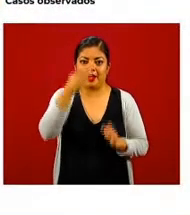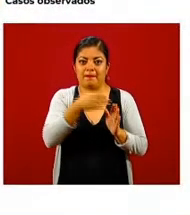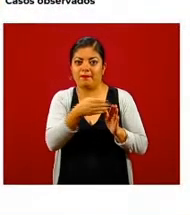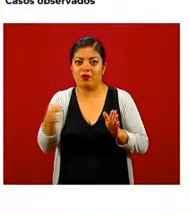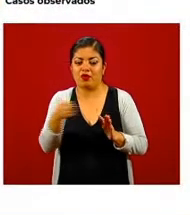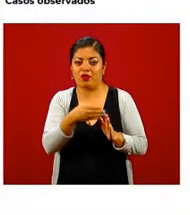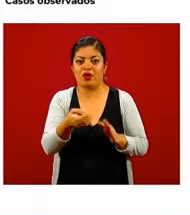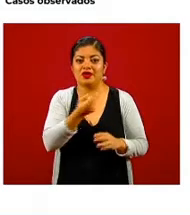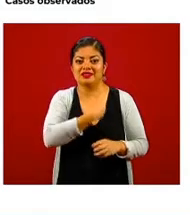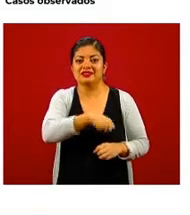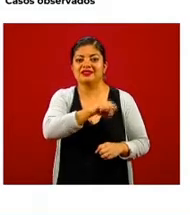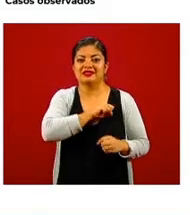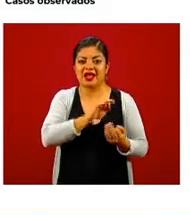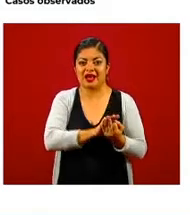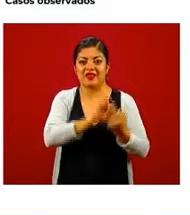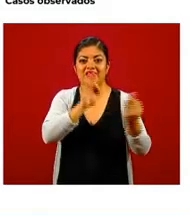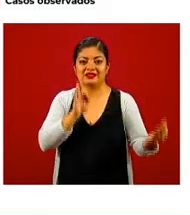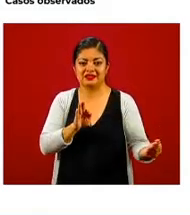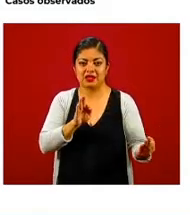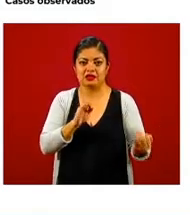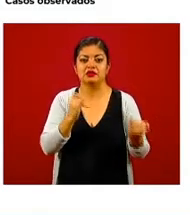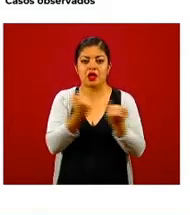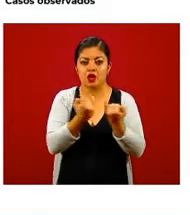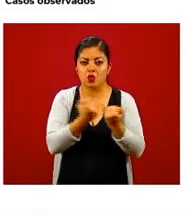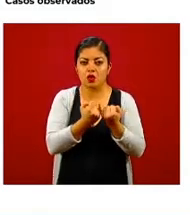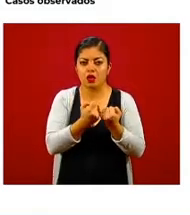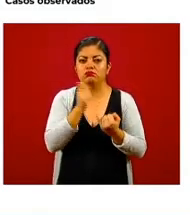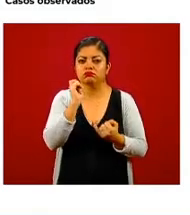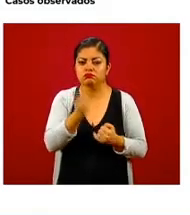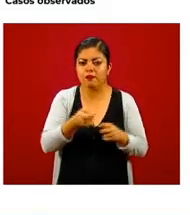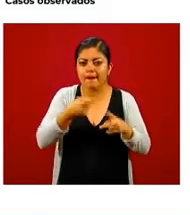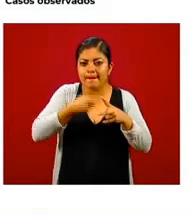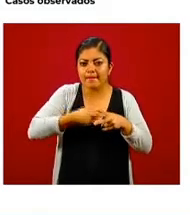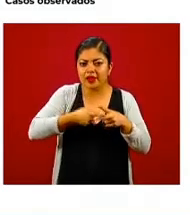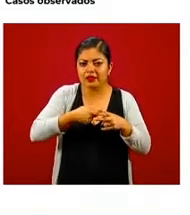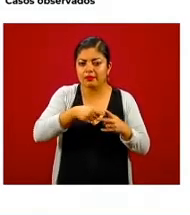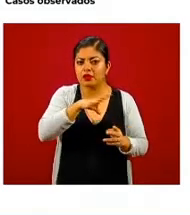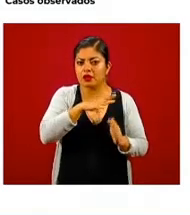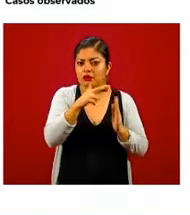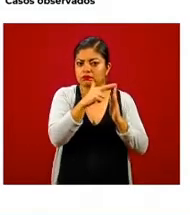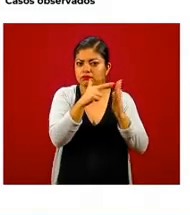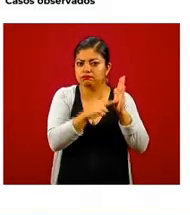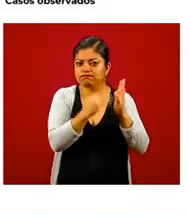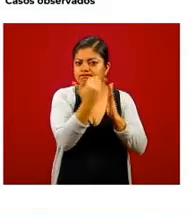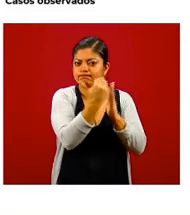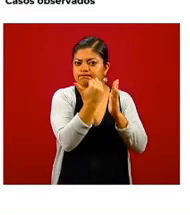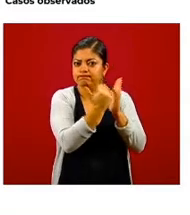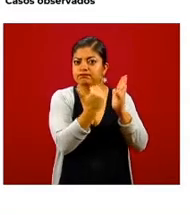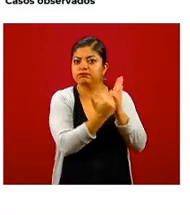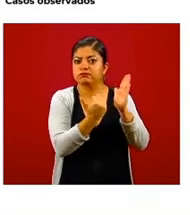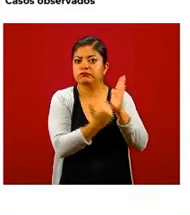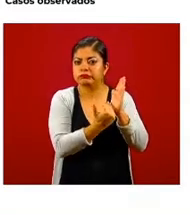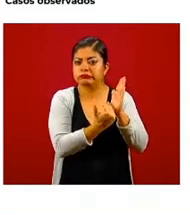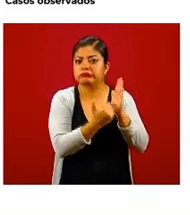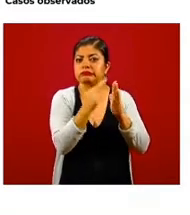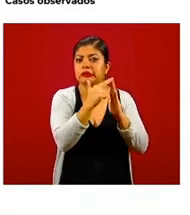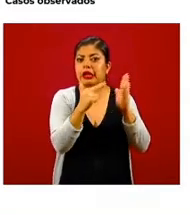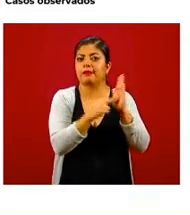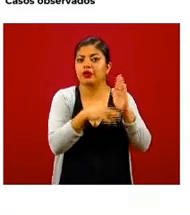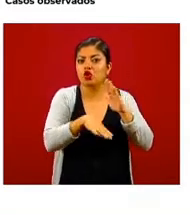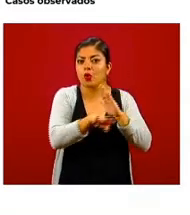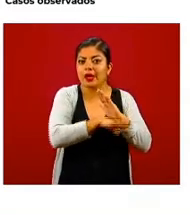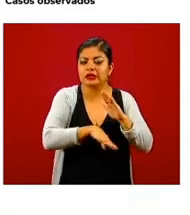we started to implement our national safe distancing campaign, married with a mathematical